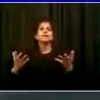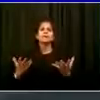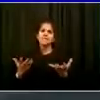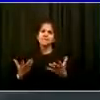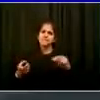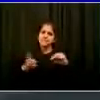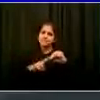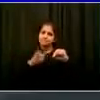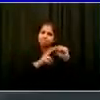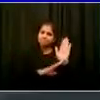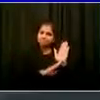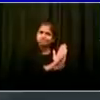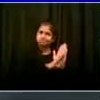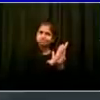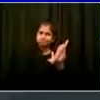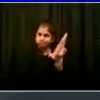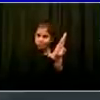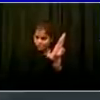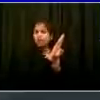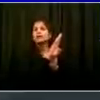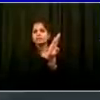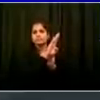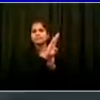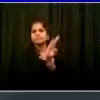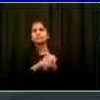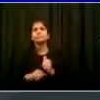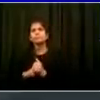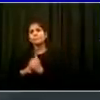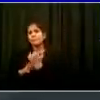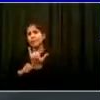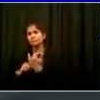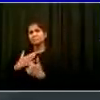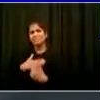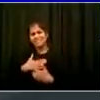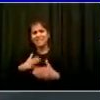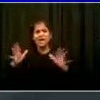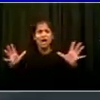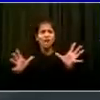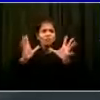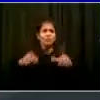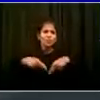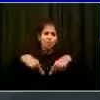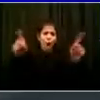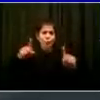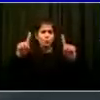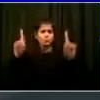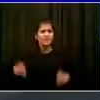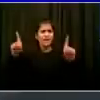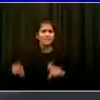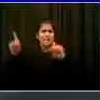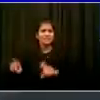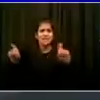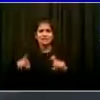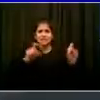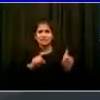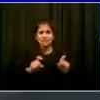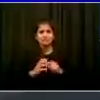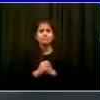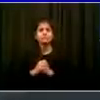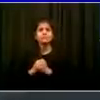of those numbers. But clearly, the trend goes beyond simply the fact that more and more people are getting tested. Got to keep a close eye